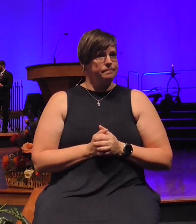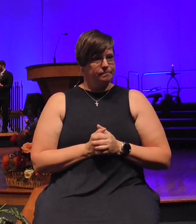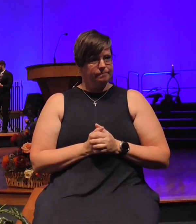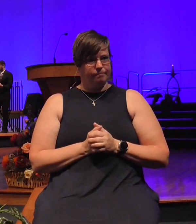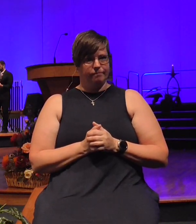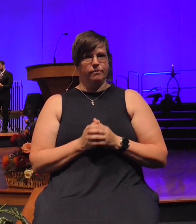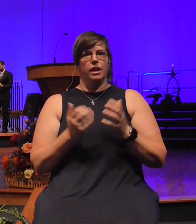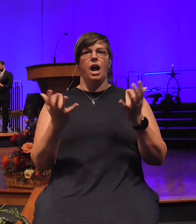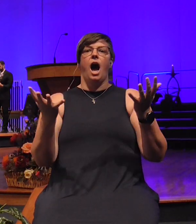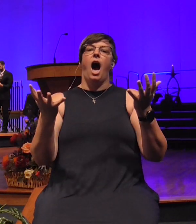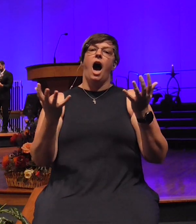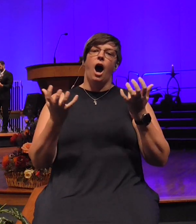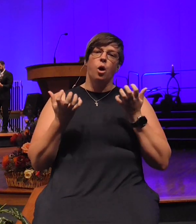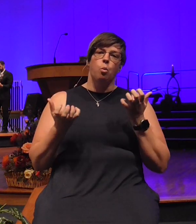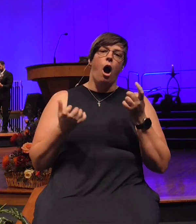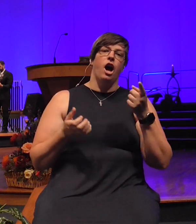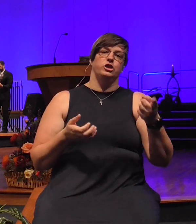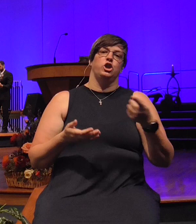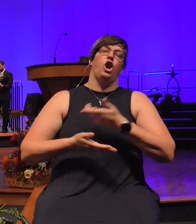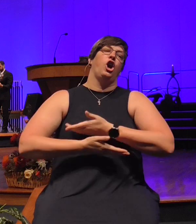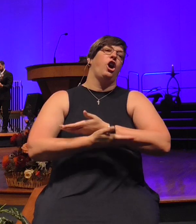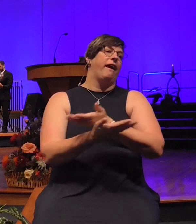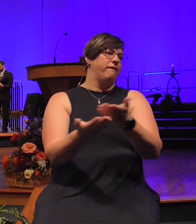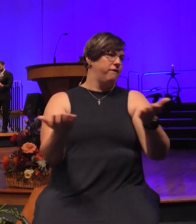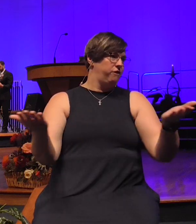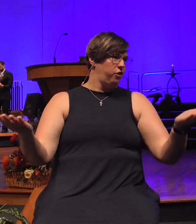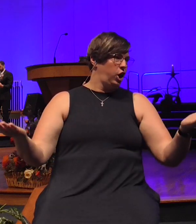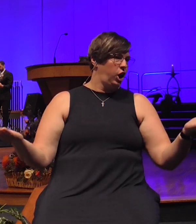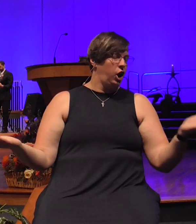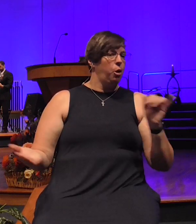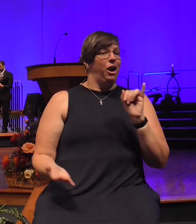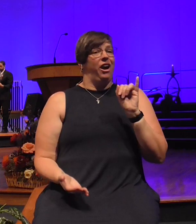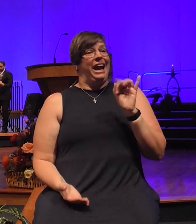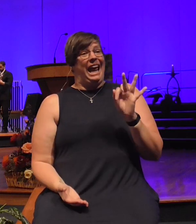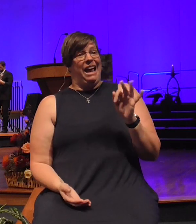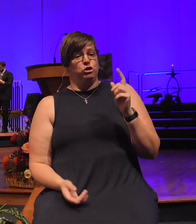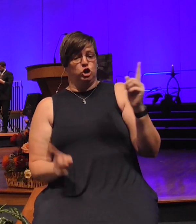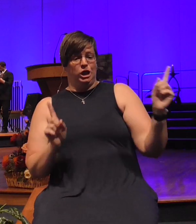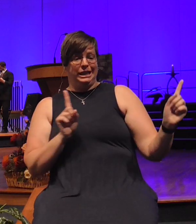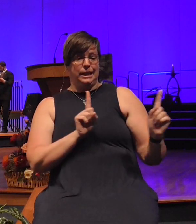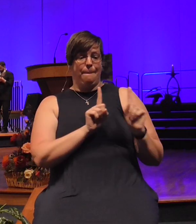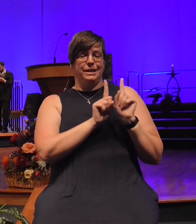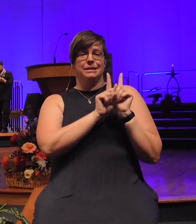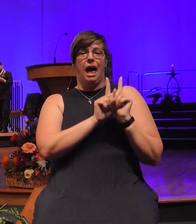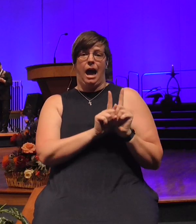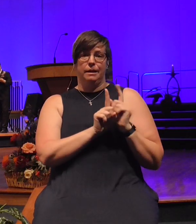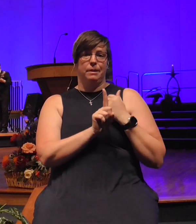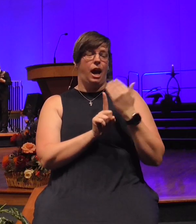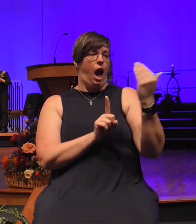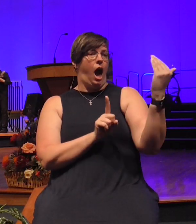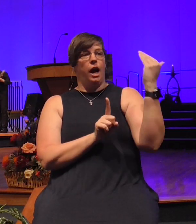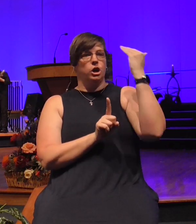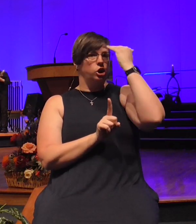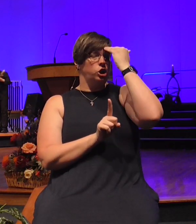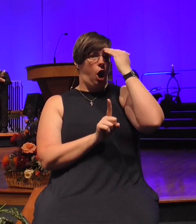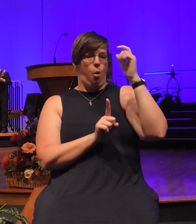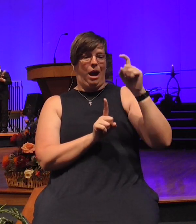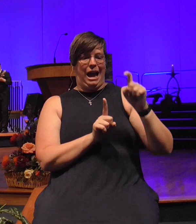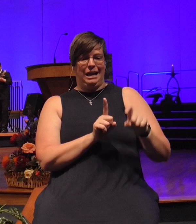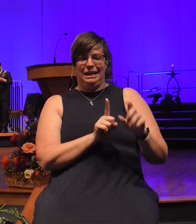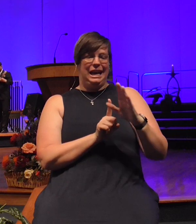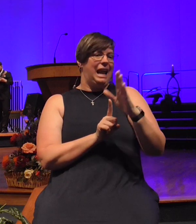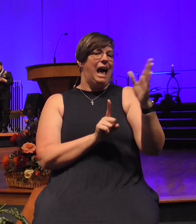I want her everywhere, and if she's beside me, I know I